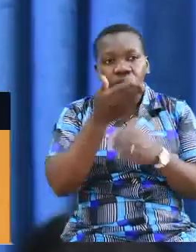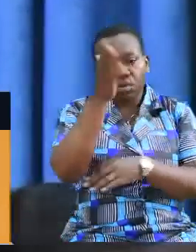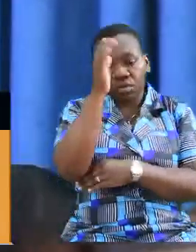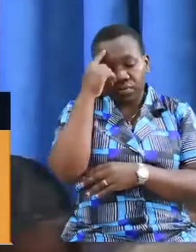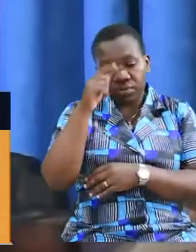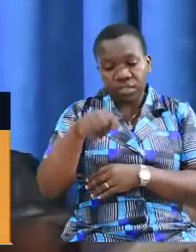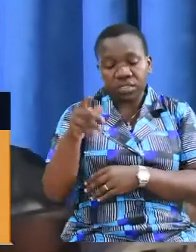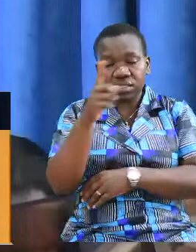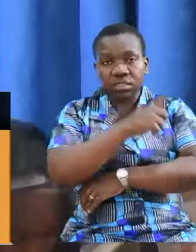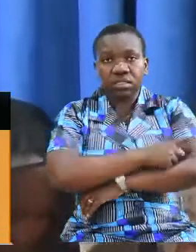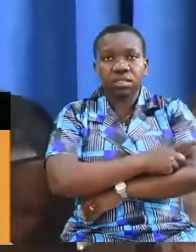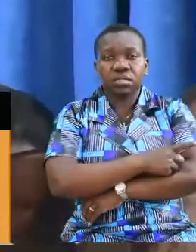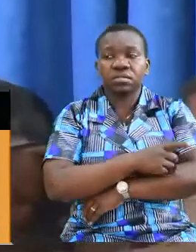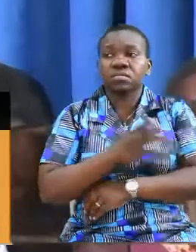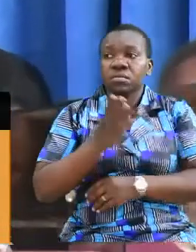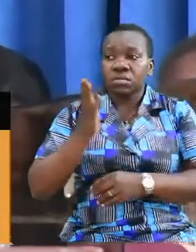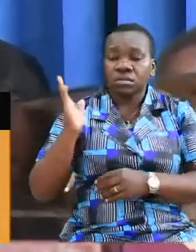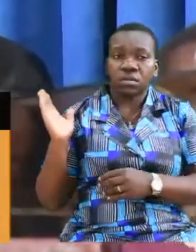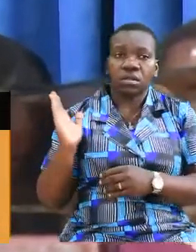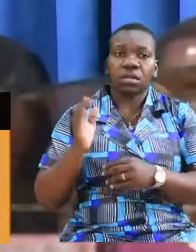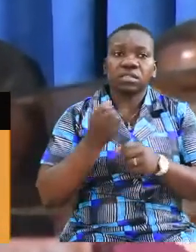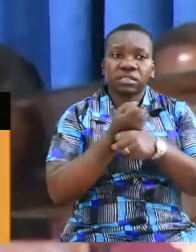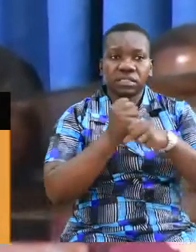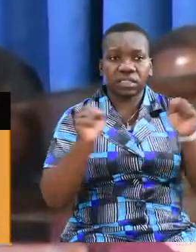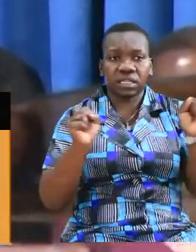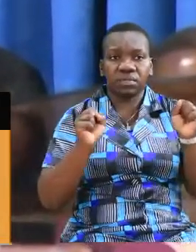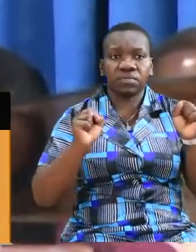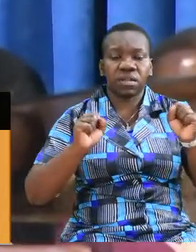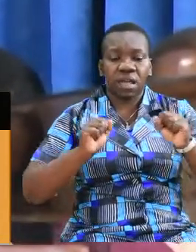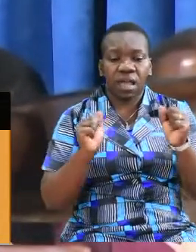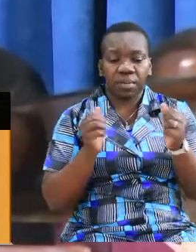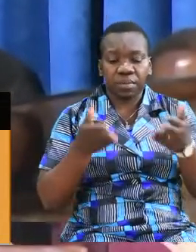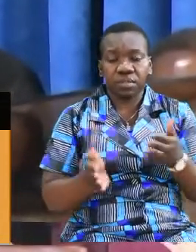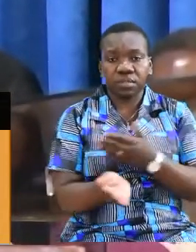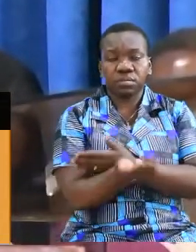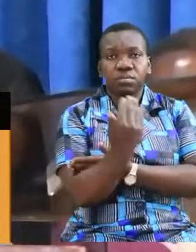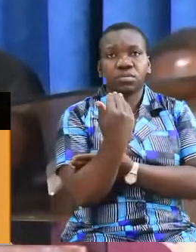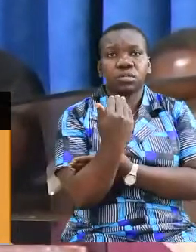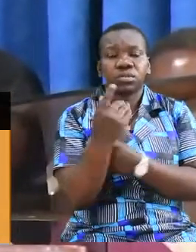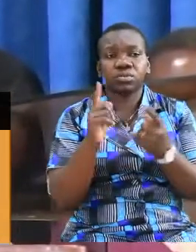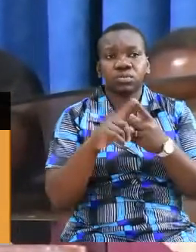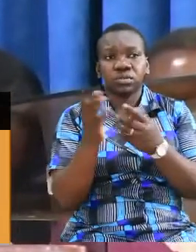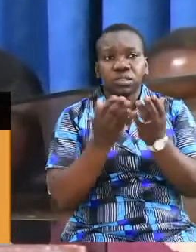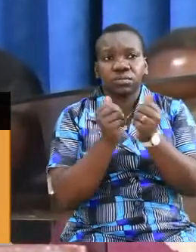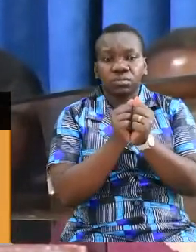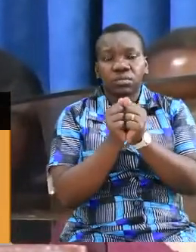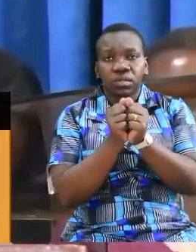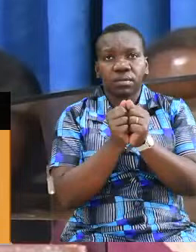Savior. And this morning, I thank Him for being faithful on my side.